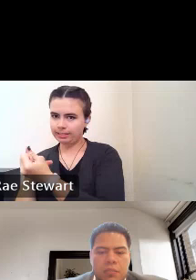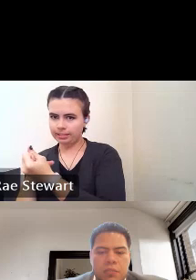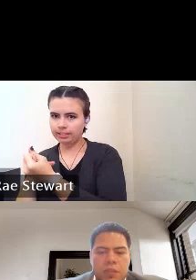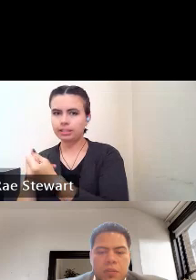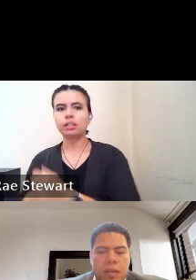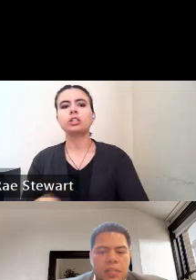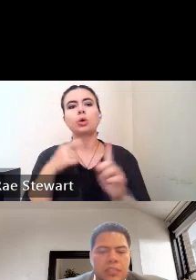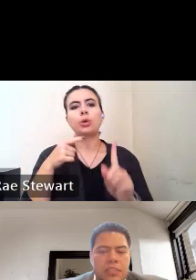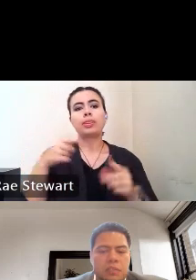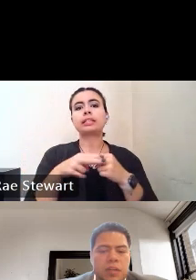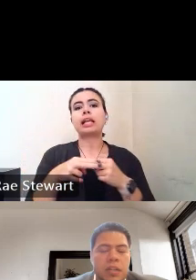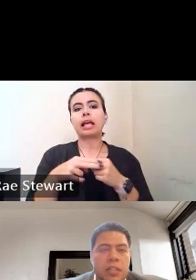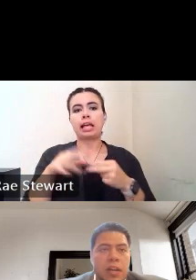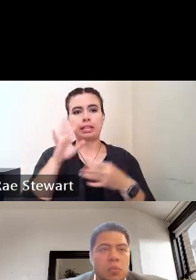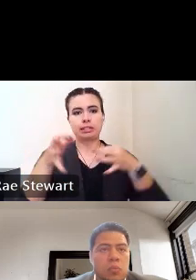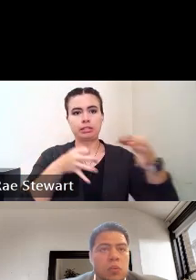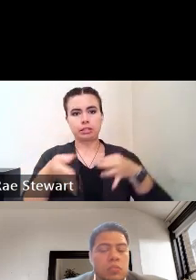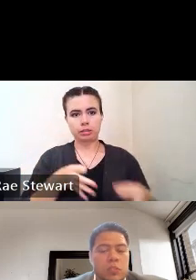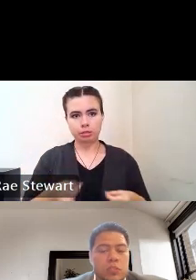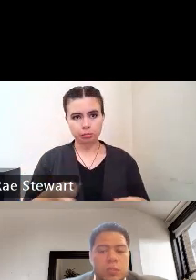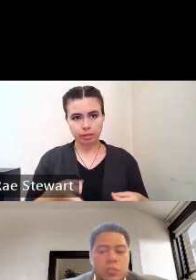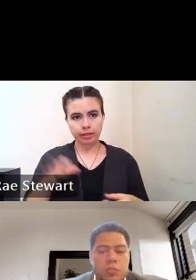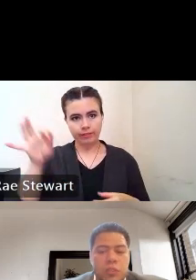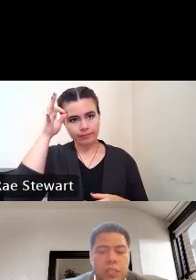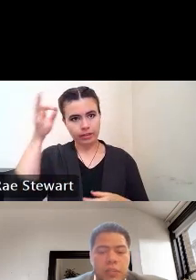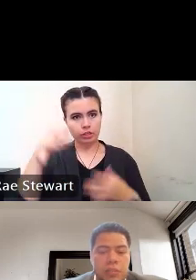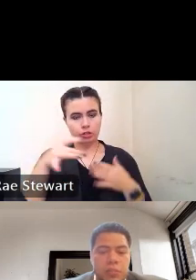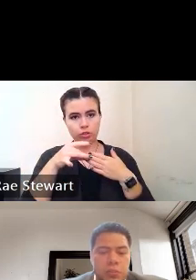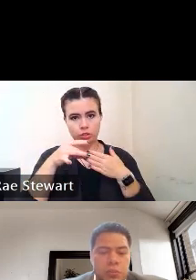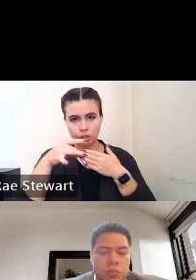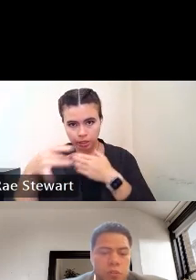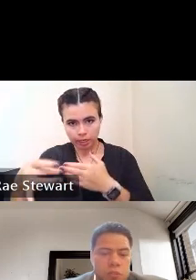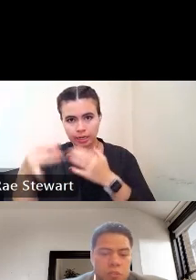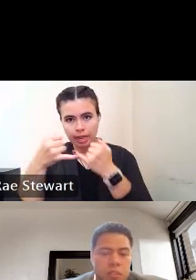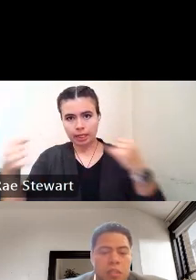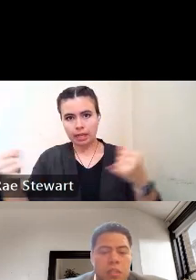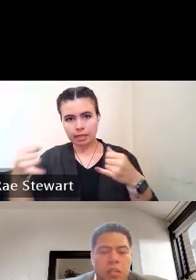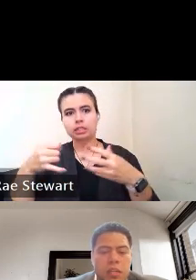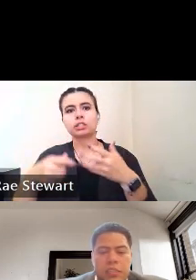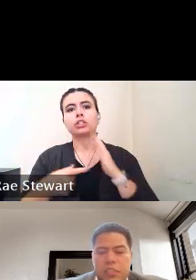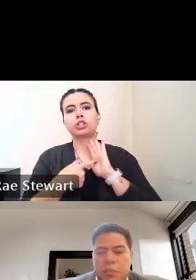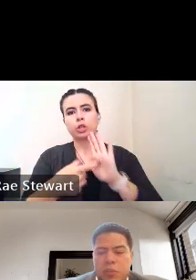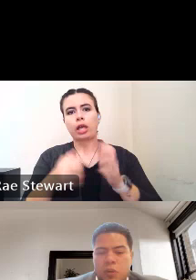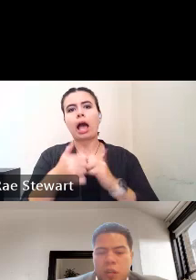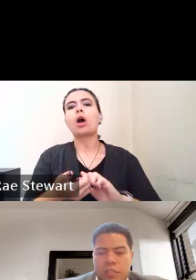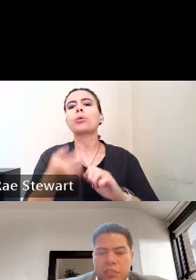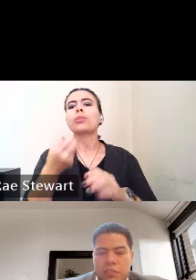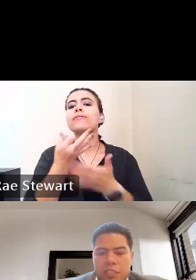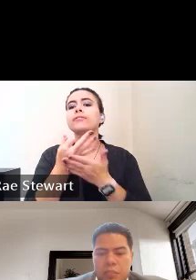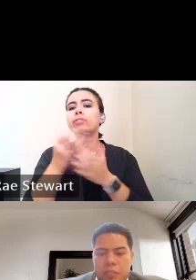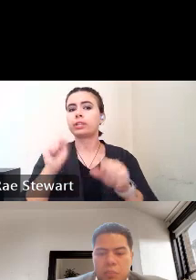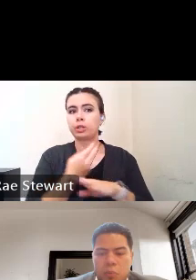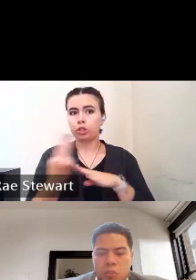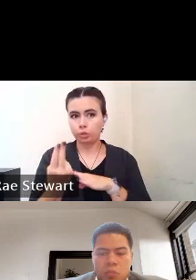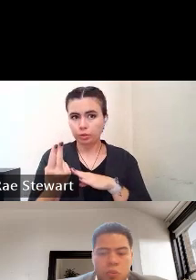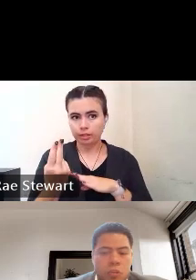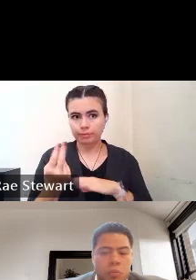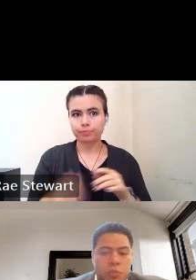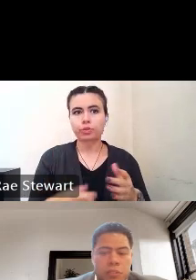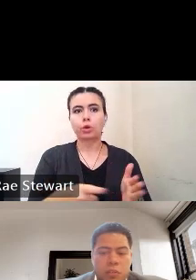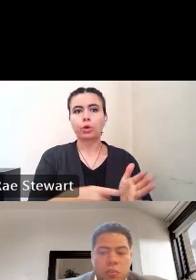outlines federal guidelines that define how rural health transformation funding can be used. First, CMS requires that investments